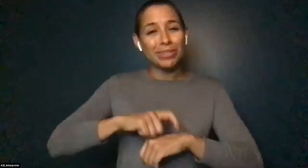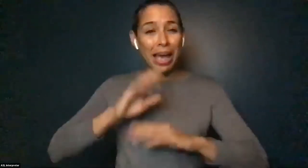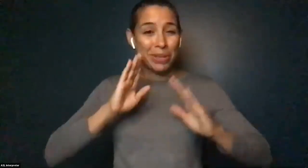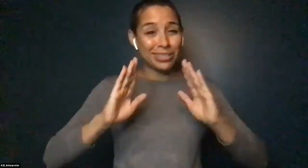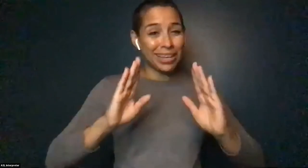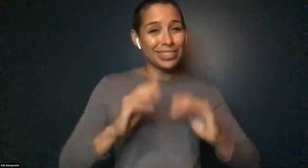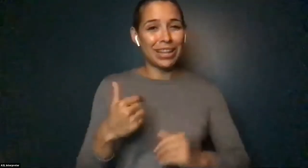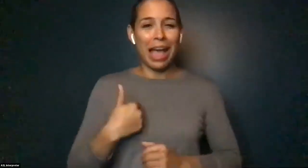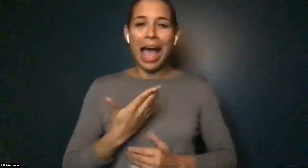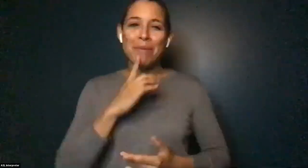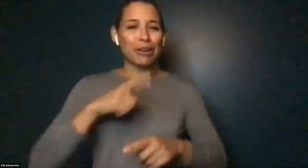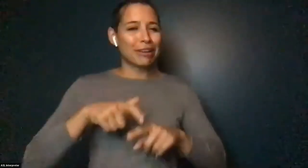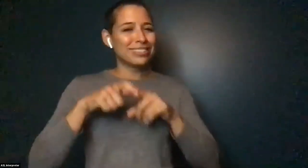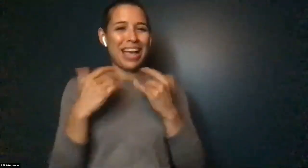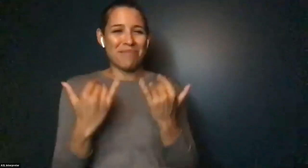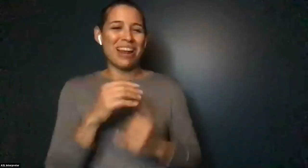I'm going to stop. Amber can keep.